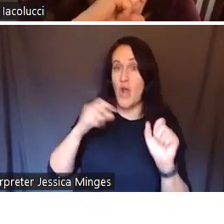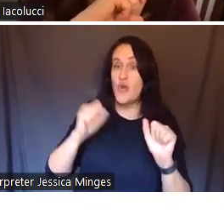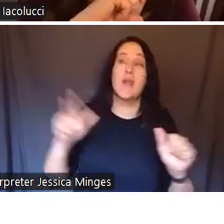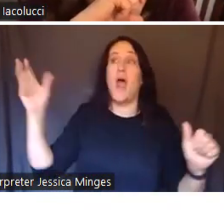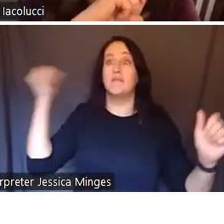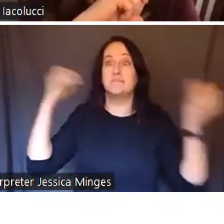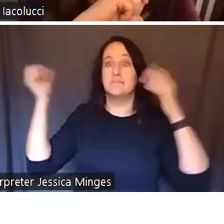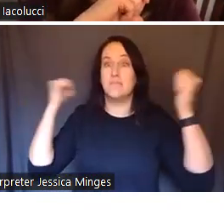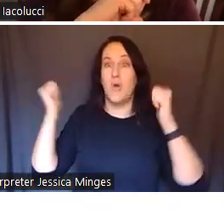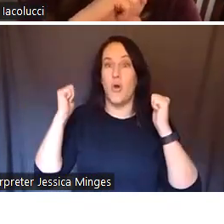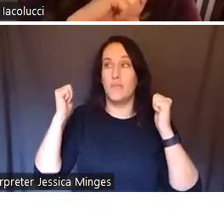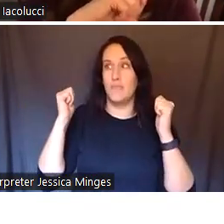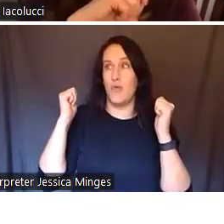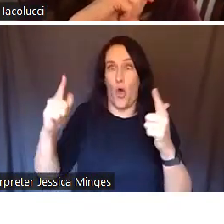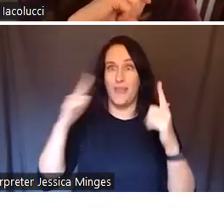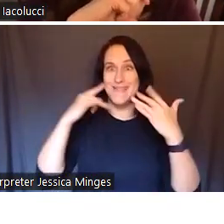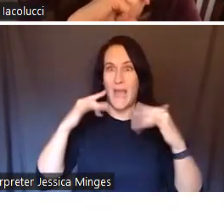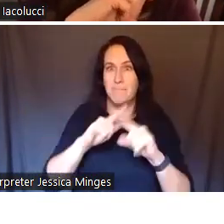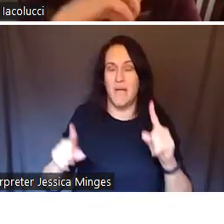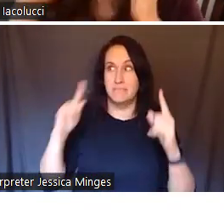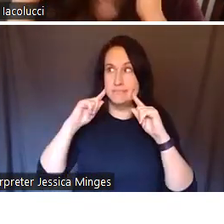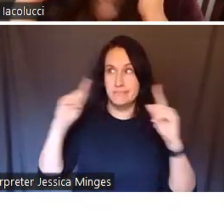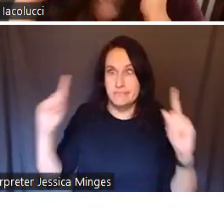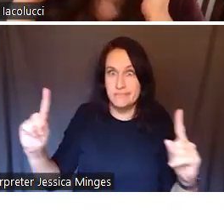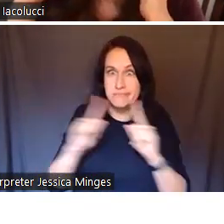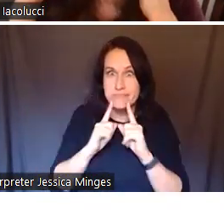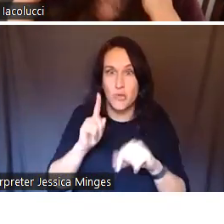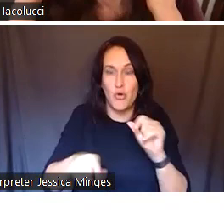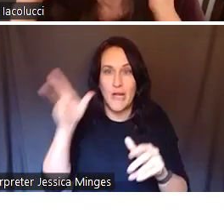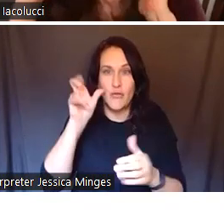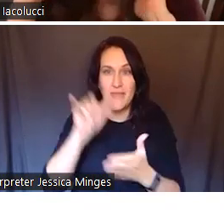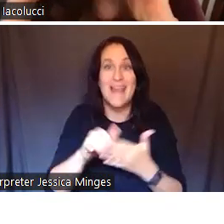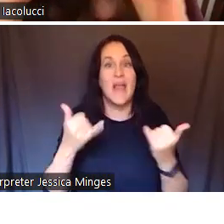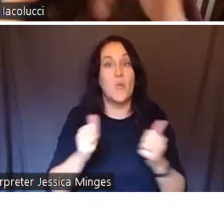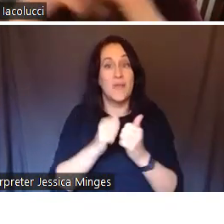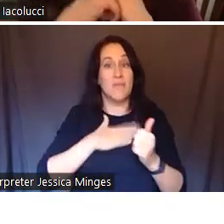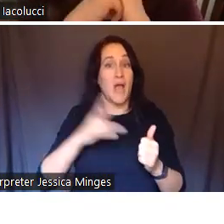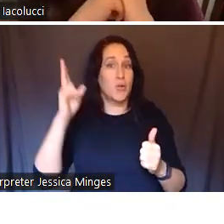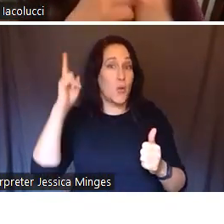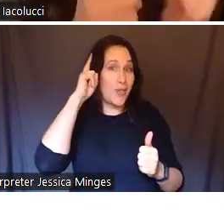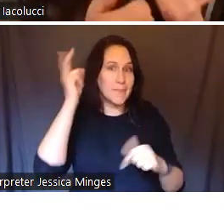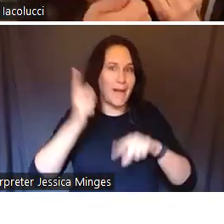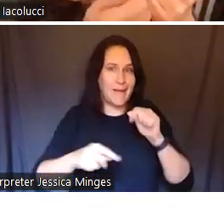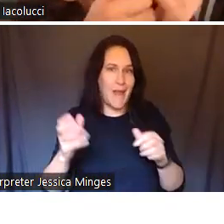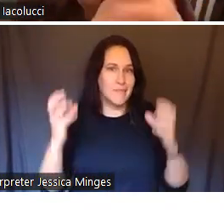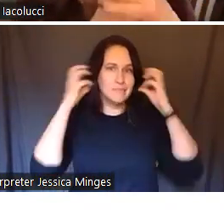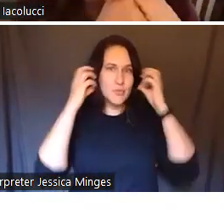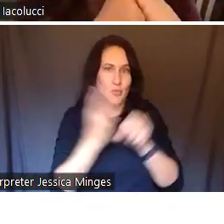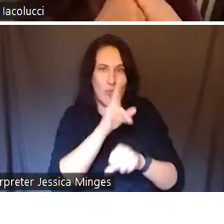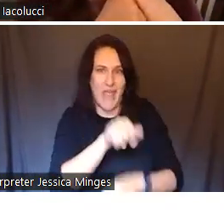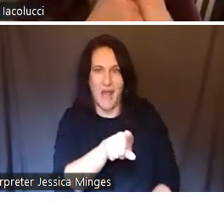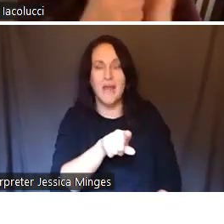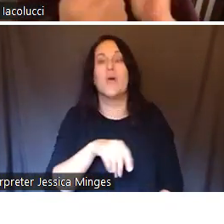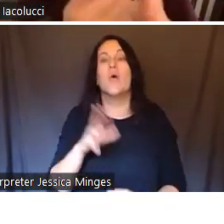world, but I couldn't hear it. Even now with my implant, I cannot wear that kind of device, and I can boost